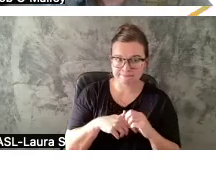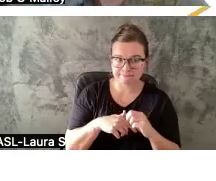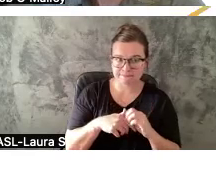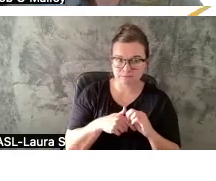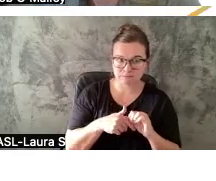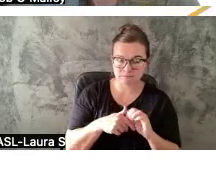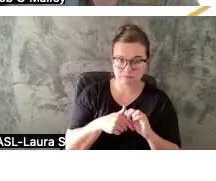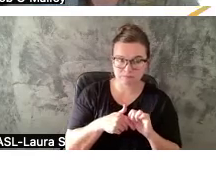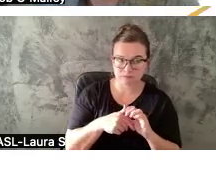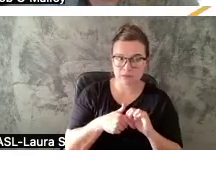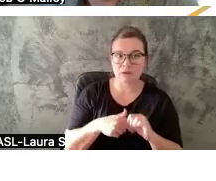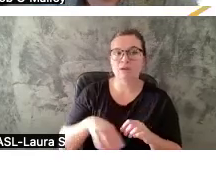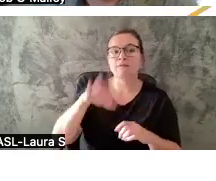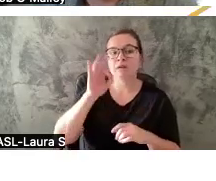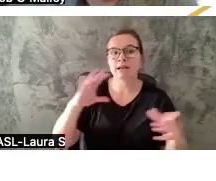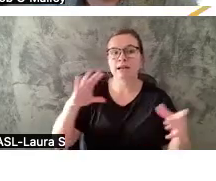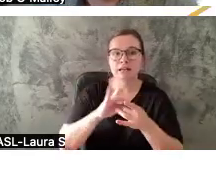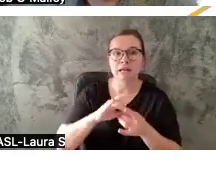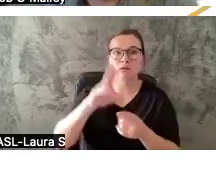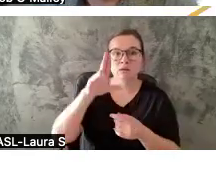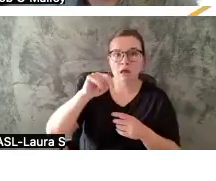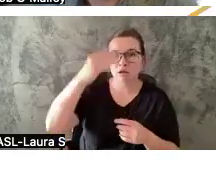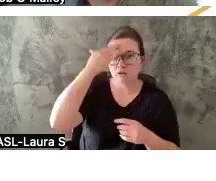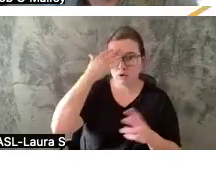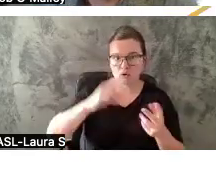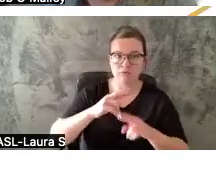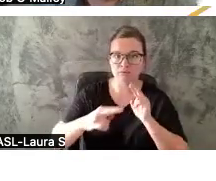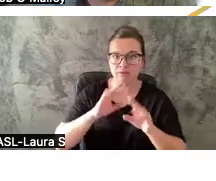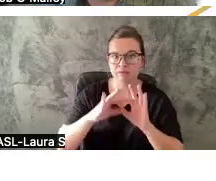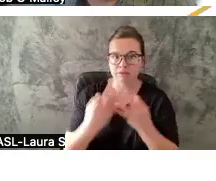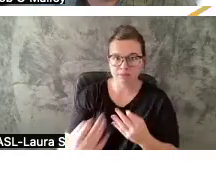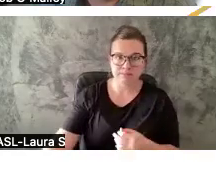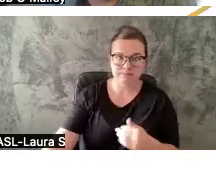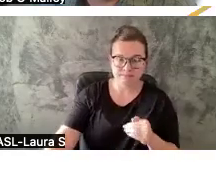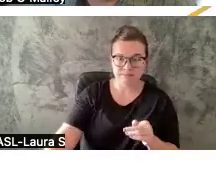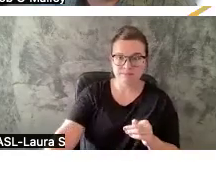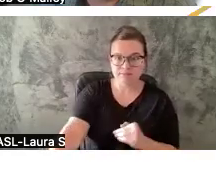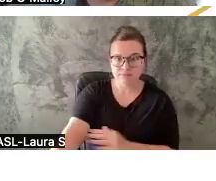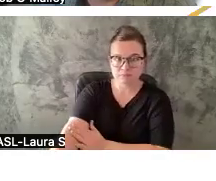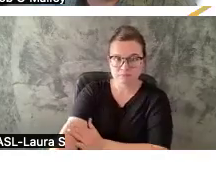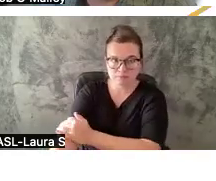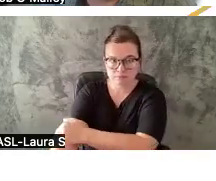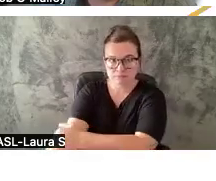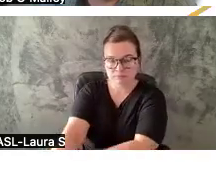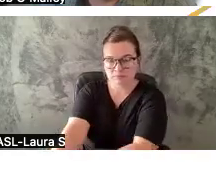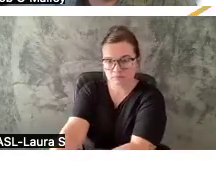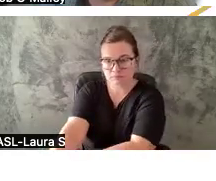I would use a commercial ancestry test to find and connect with unknown relatives. So this is